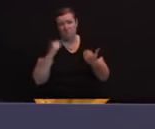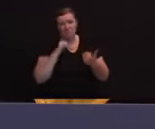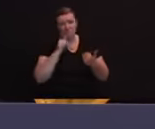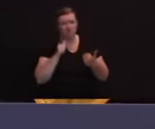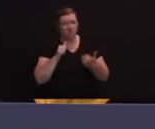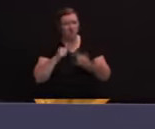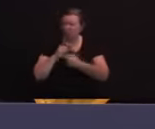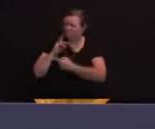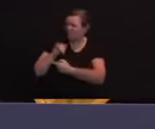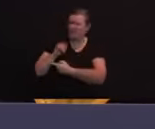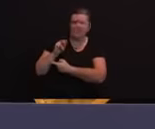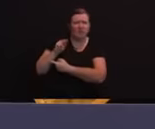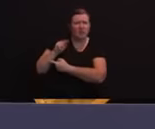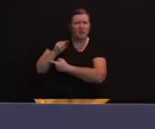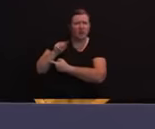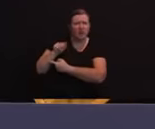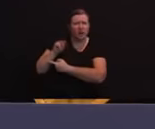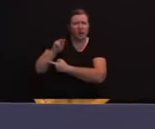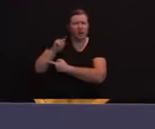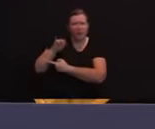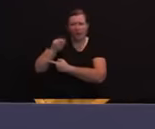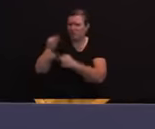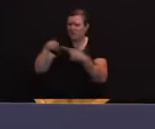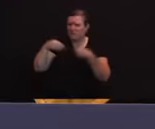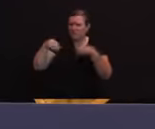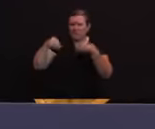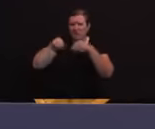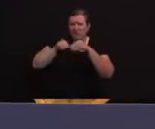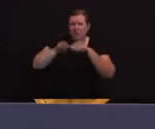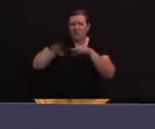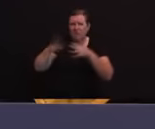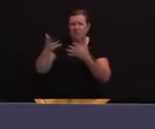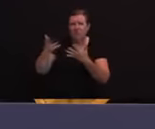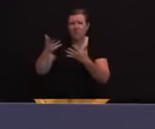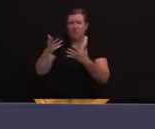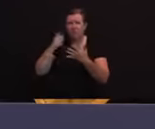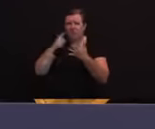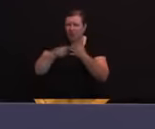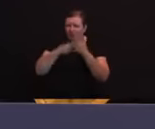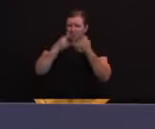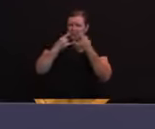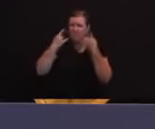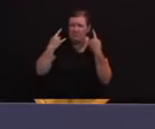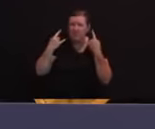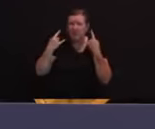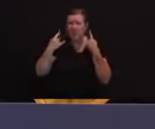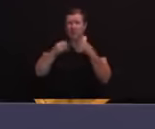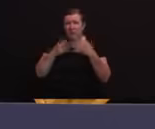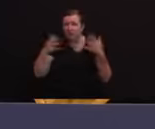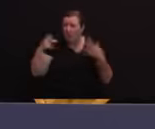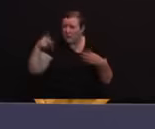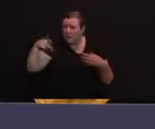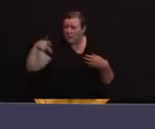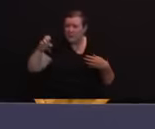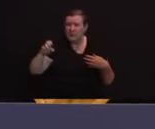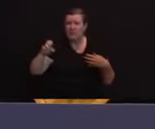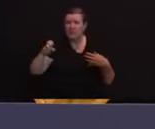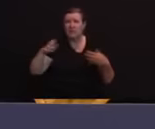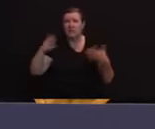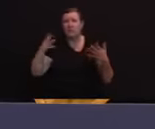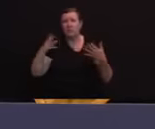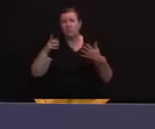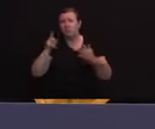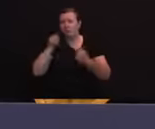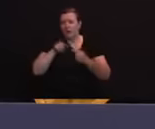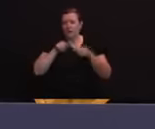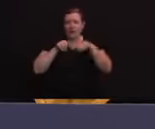retail is you're required to wear a face covering. There's a lot of PPE and barriers and other, you know, one-way aisles. And by